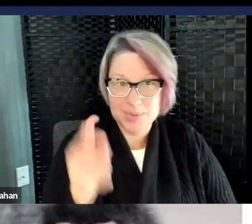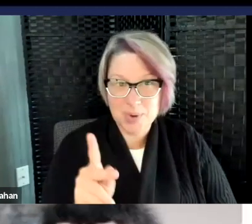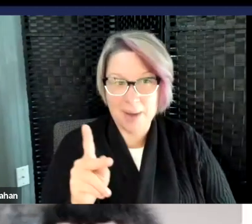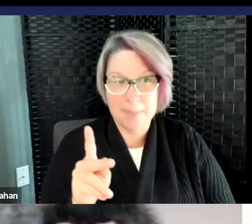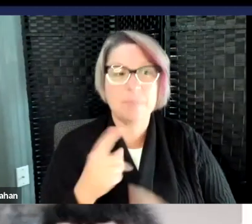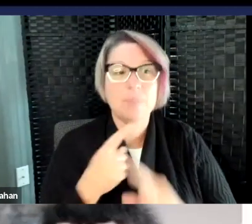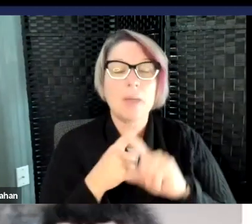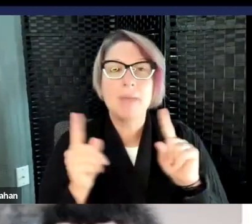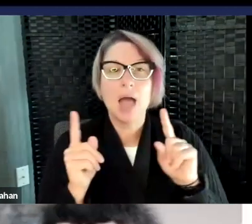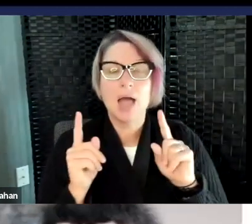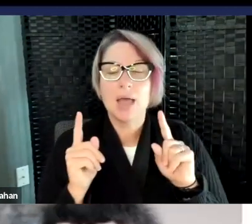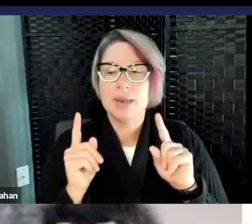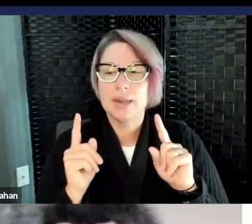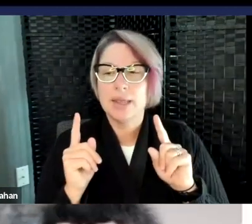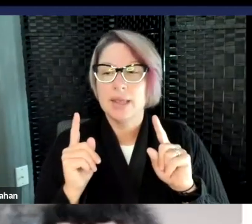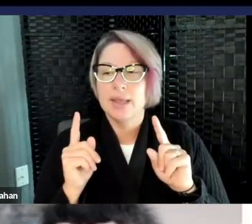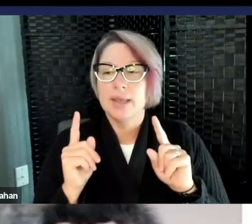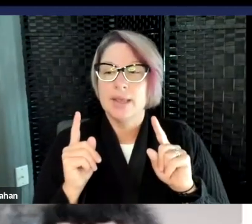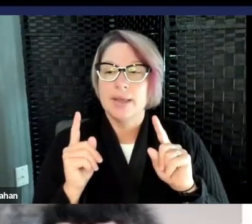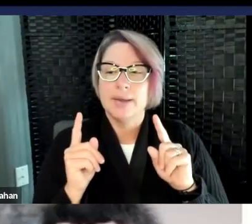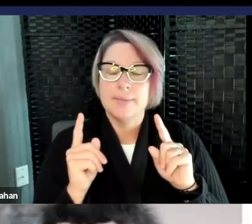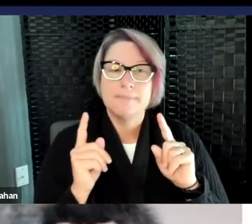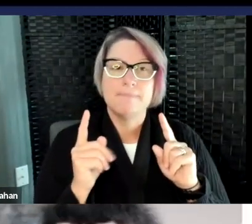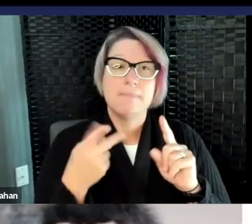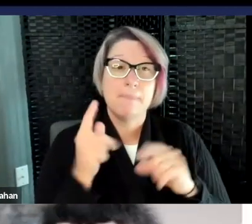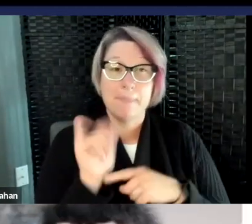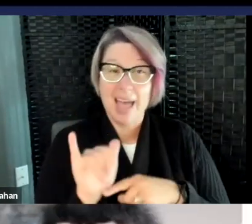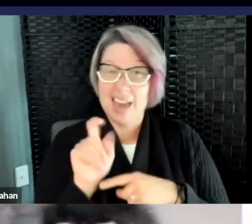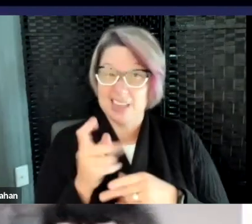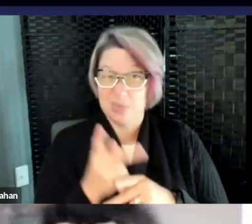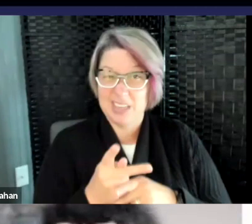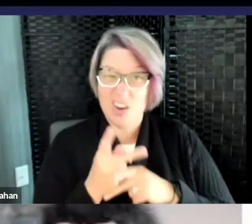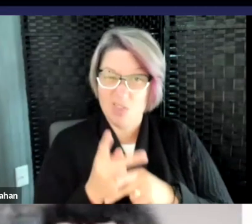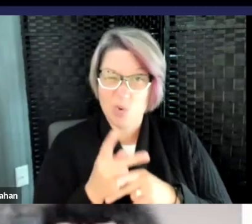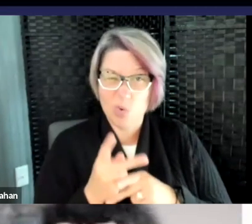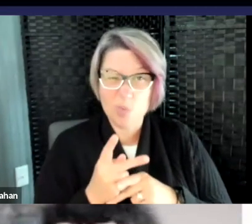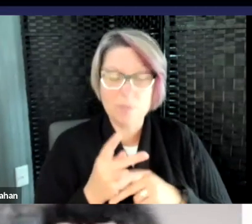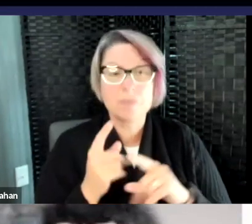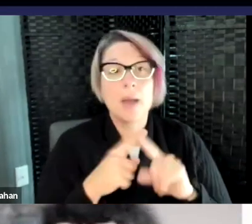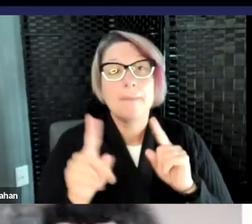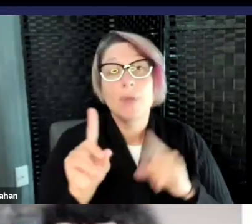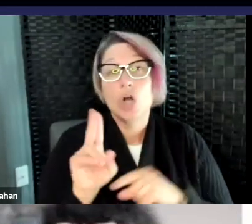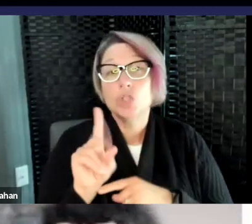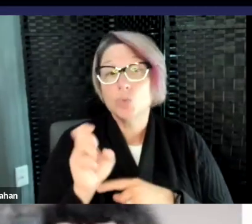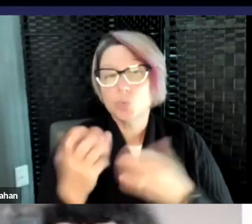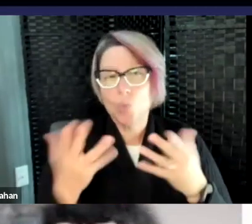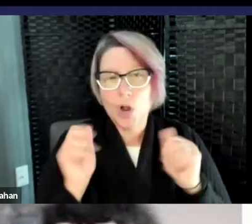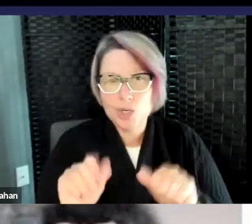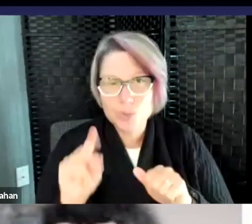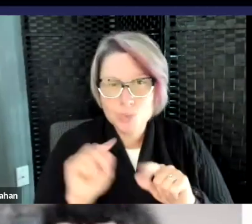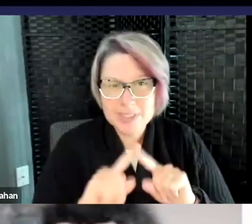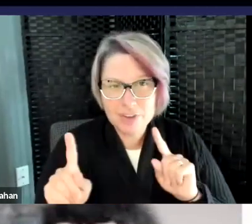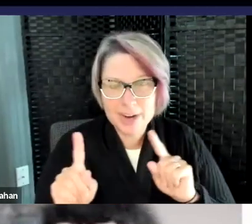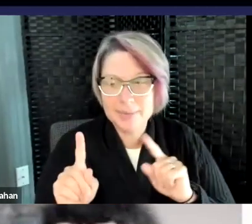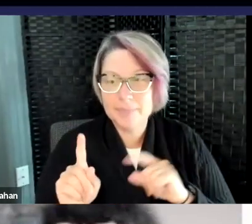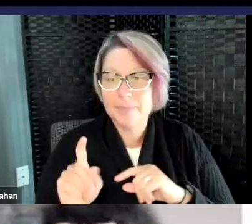but so Patty had to be more careful here, I think. But what could he have done different? Let's see. So Caleb, he